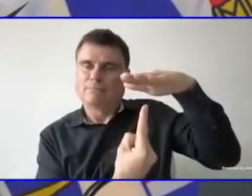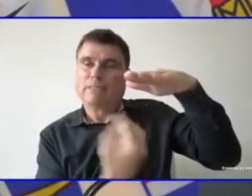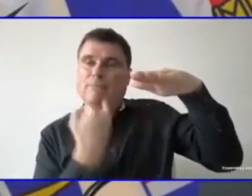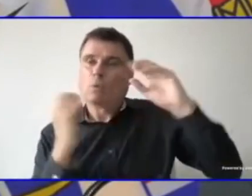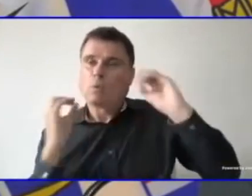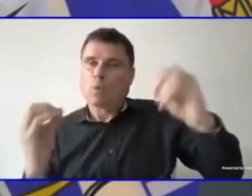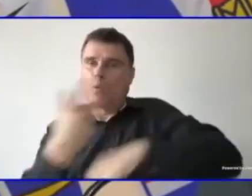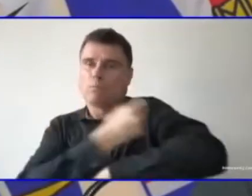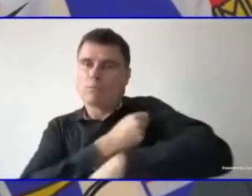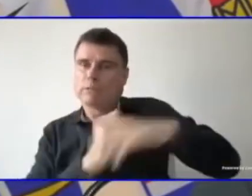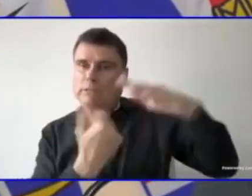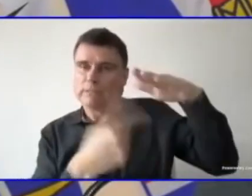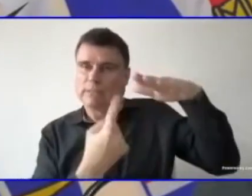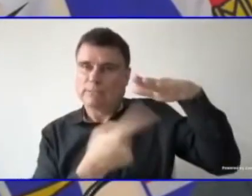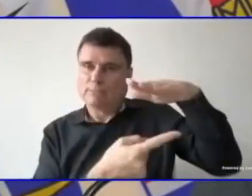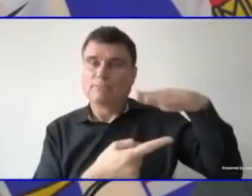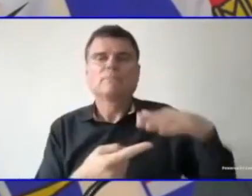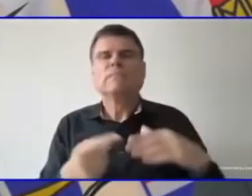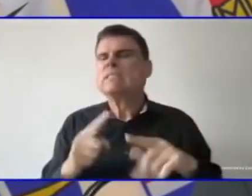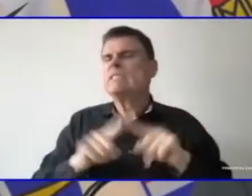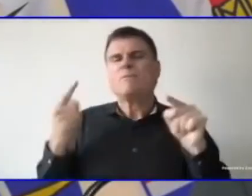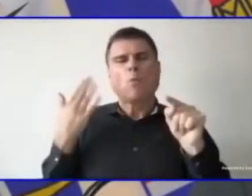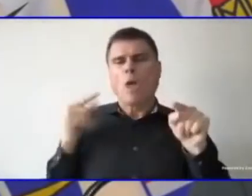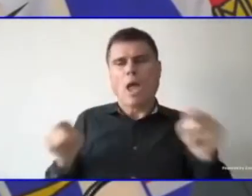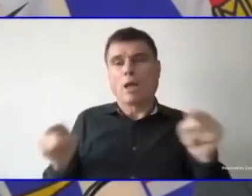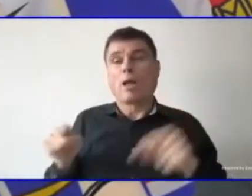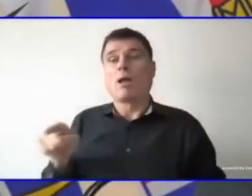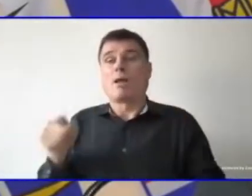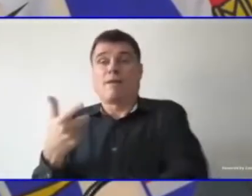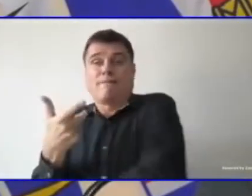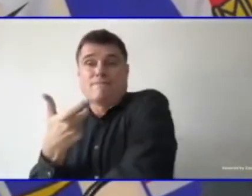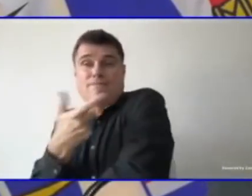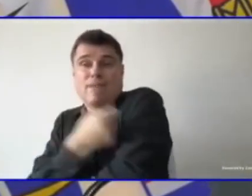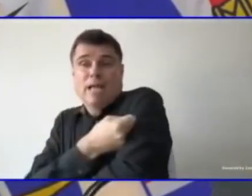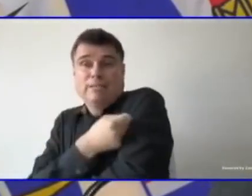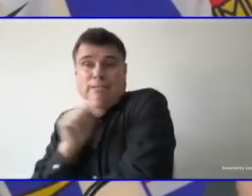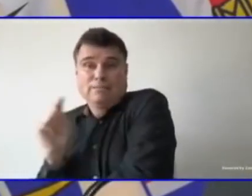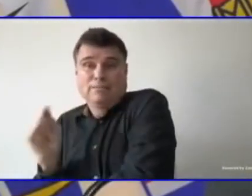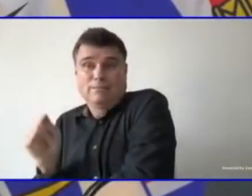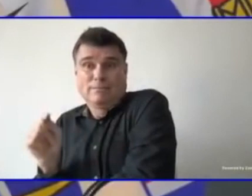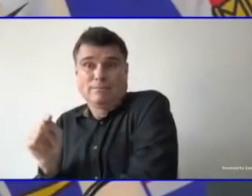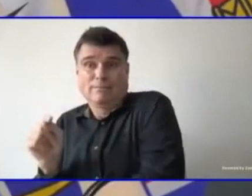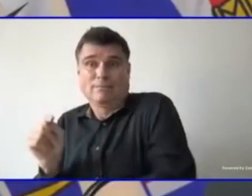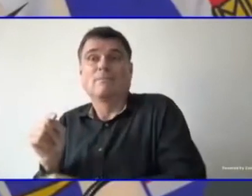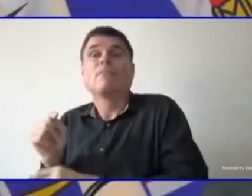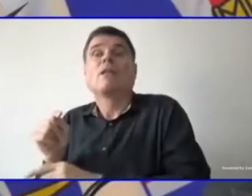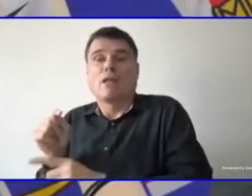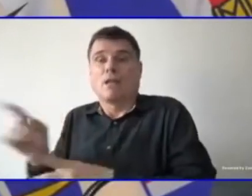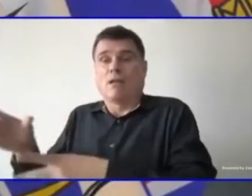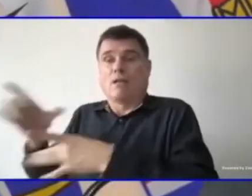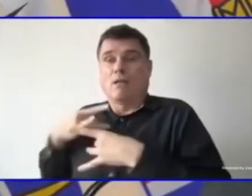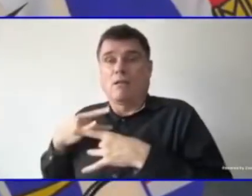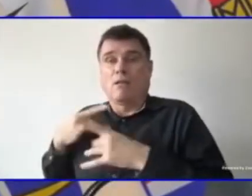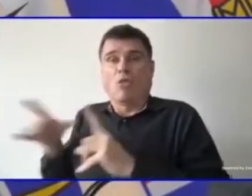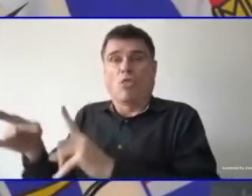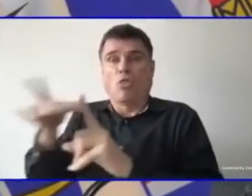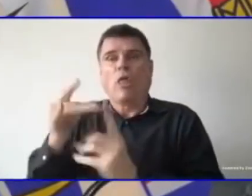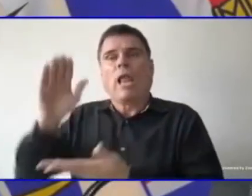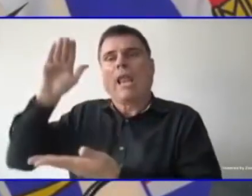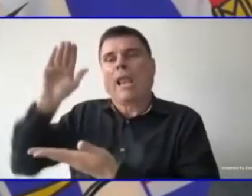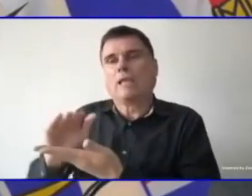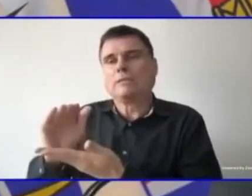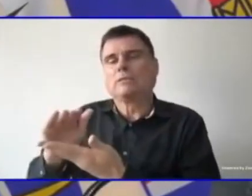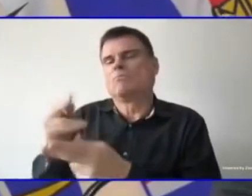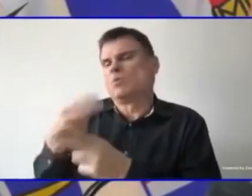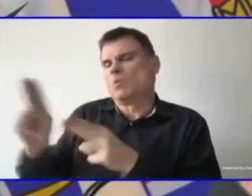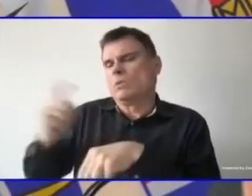time. You should as well notify your close contacts, and that's people that you've spent time with, particularly indoors,